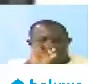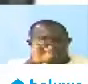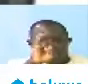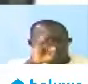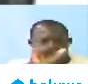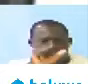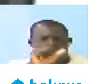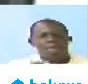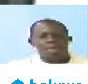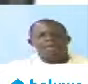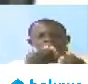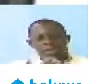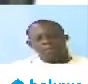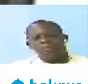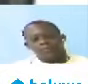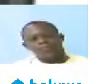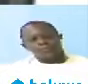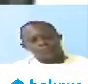NIA.